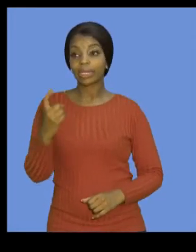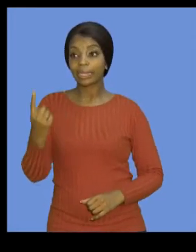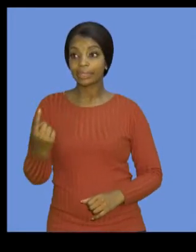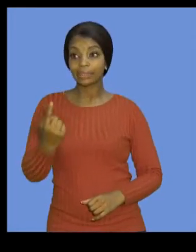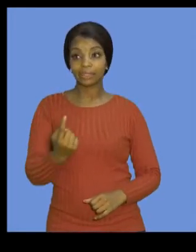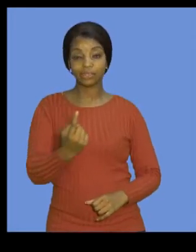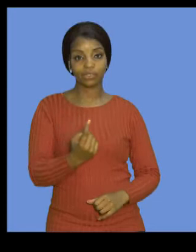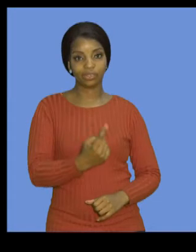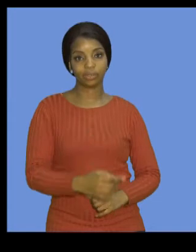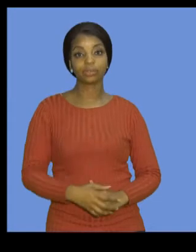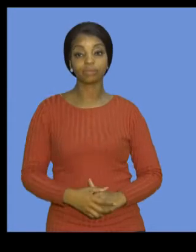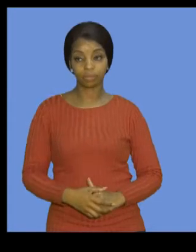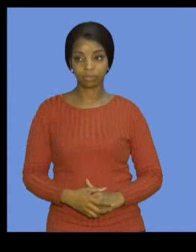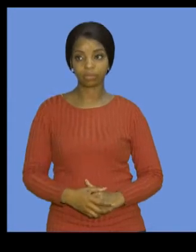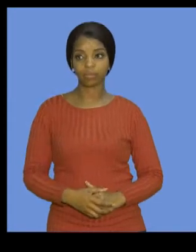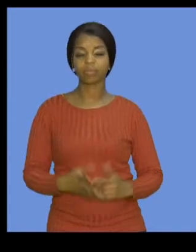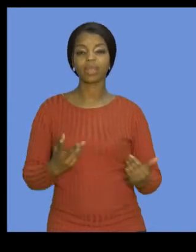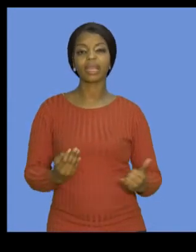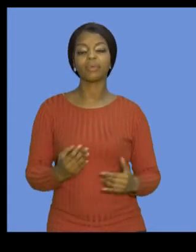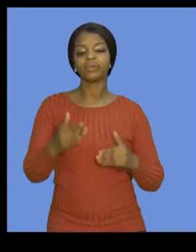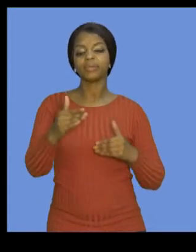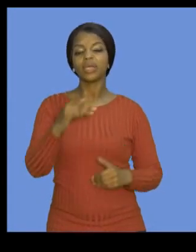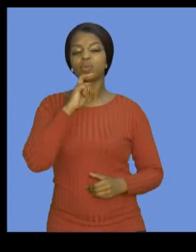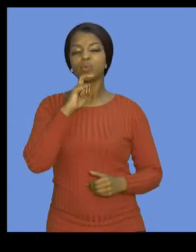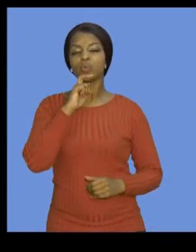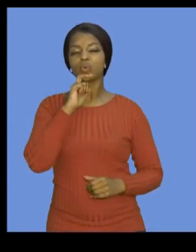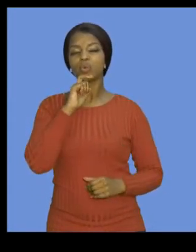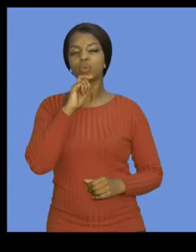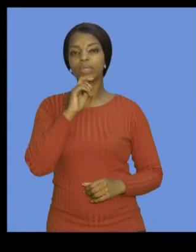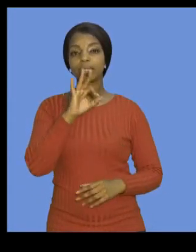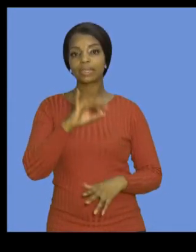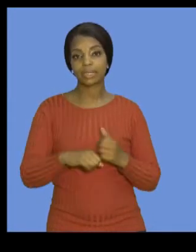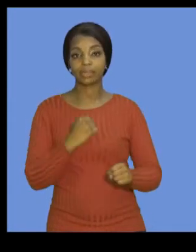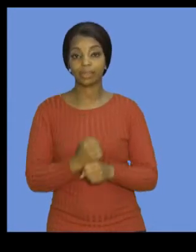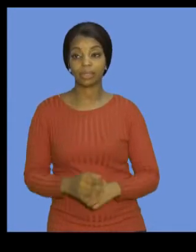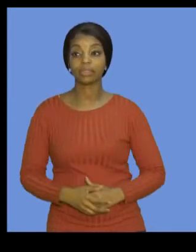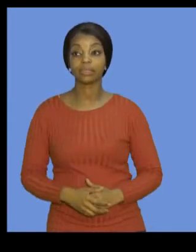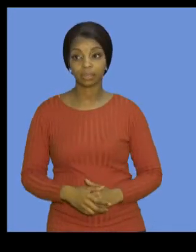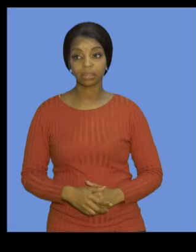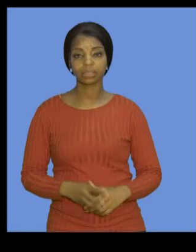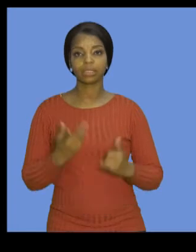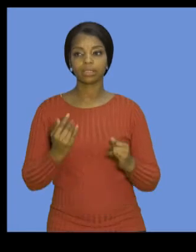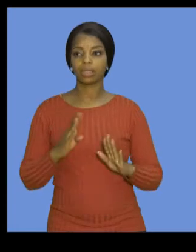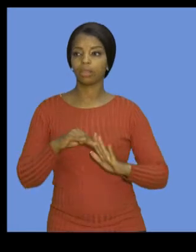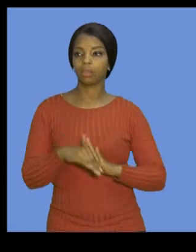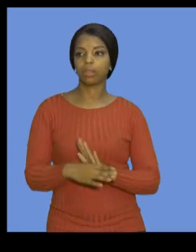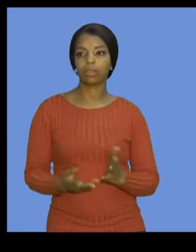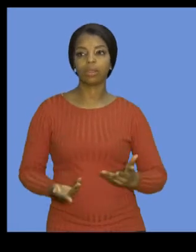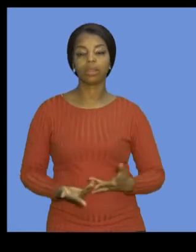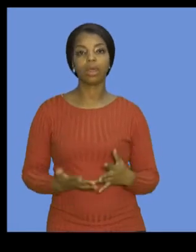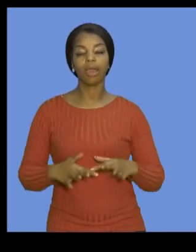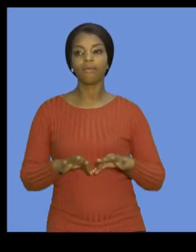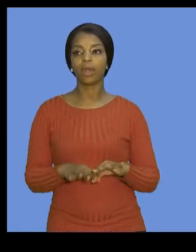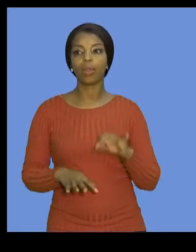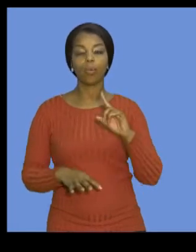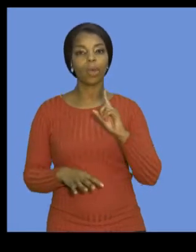1,000 rand would be the value of A. So it's the scrap value. What did it decrease to? And then remember the